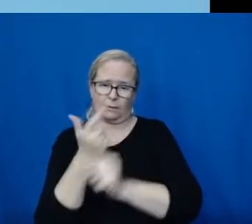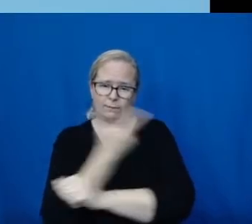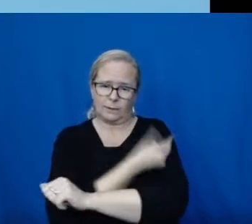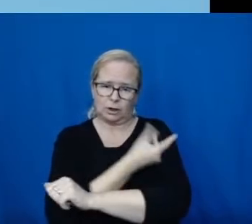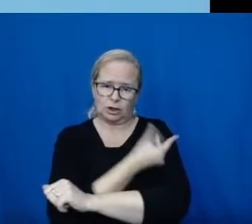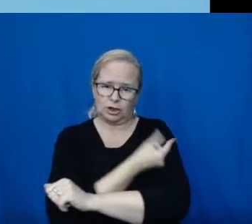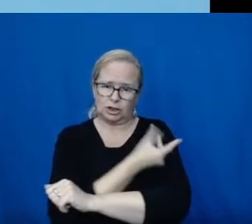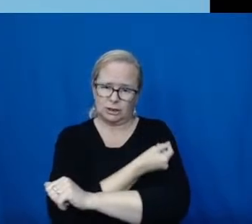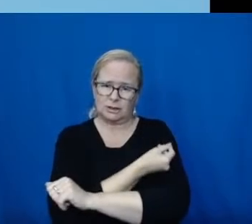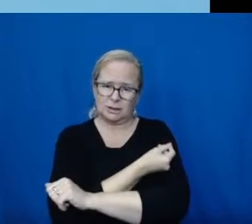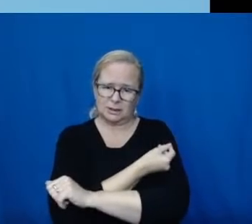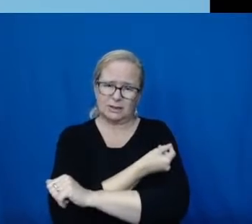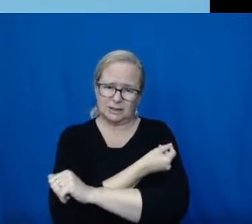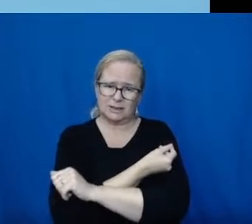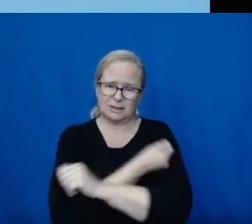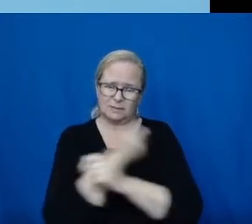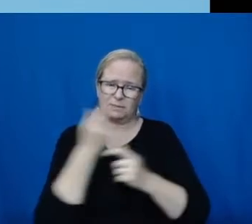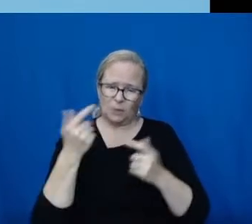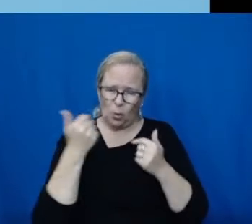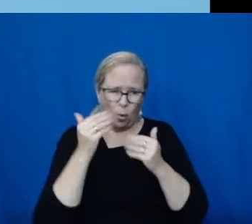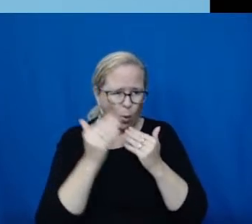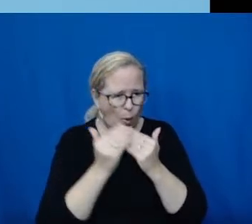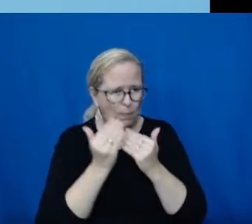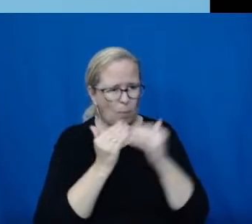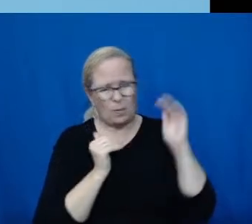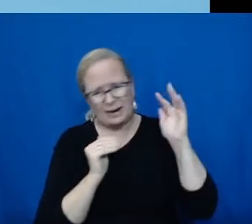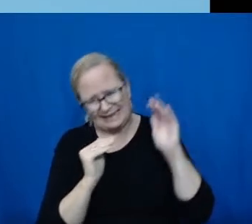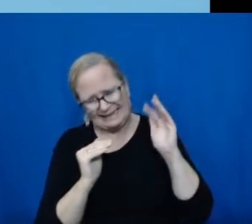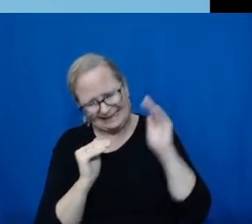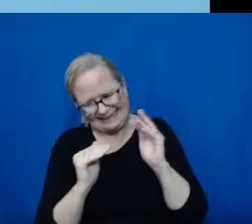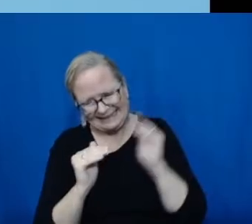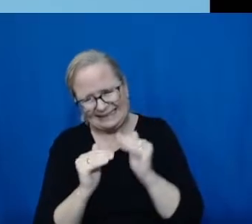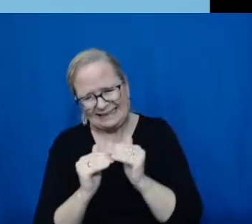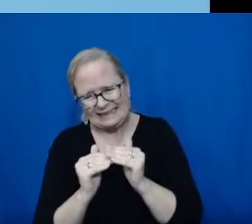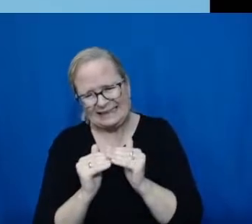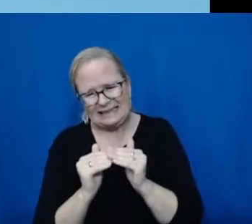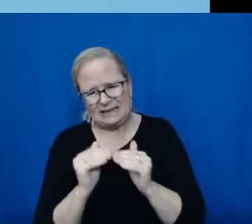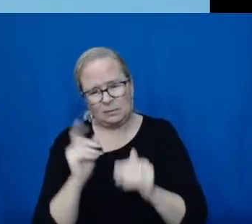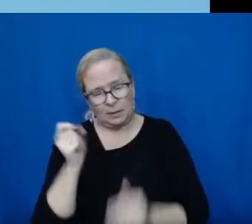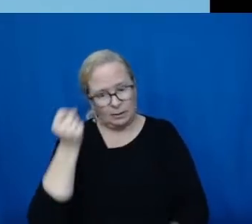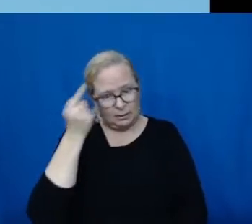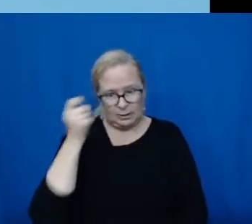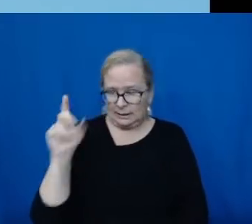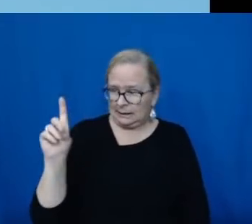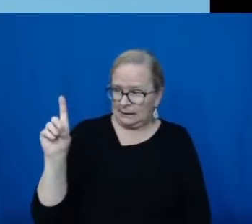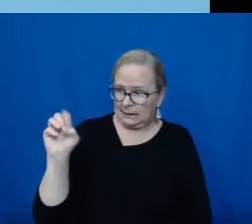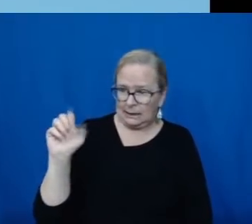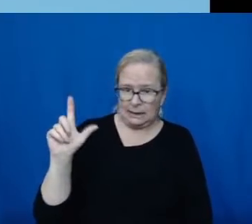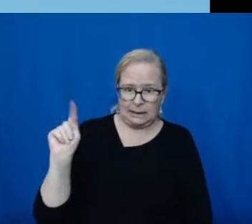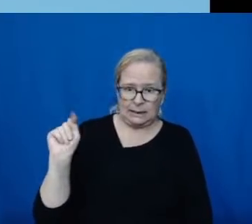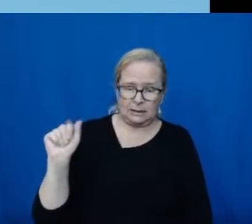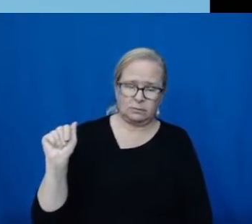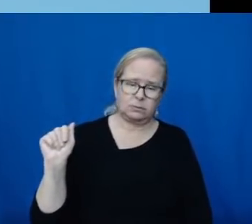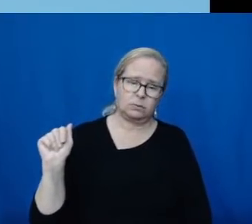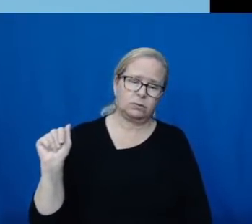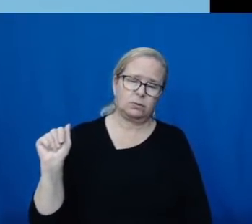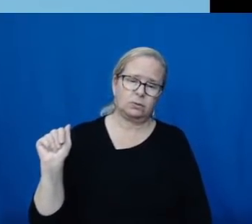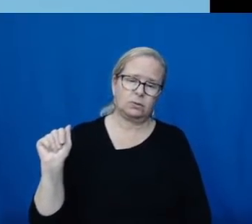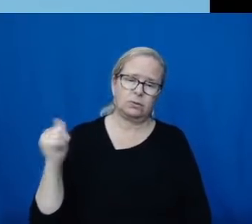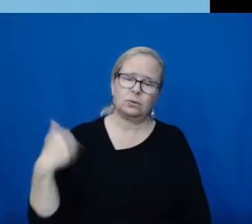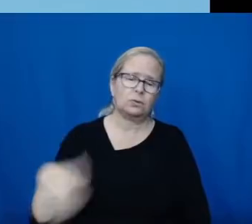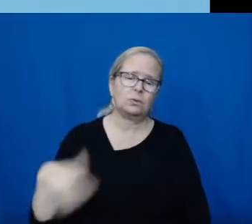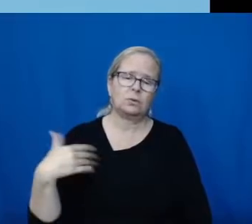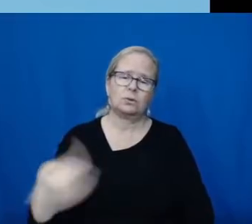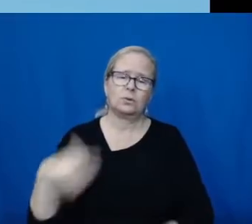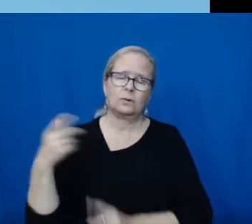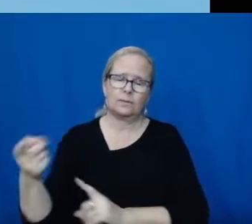95%, the vaccine that has 95% efficacy against against overall transmission. And